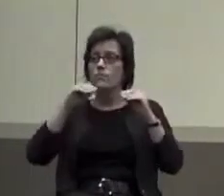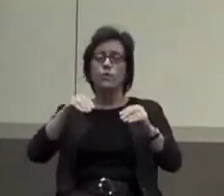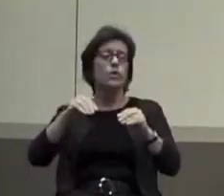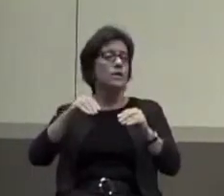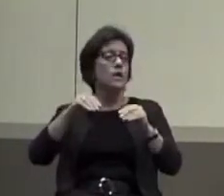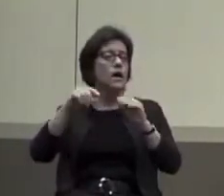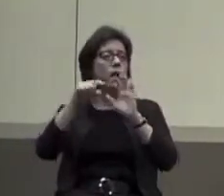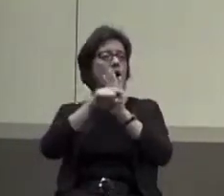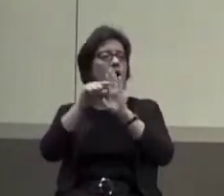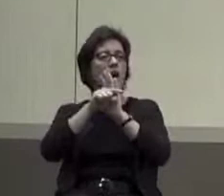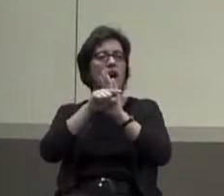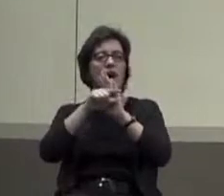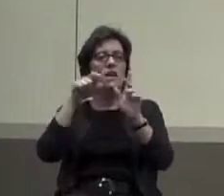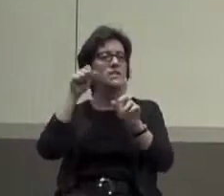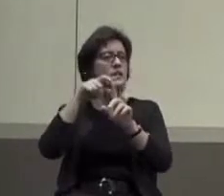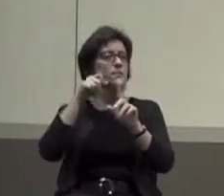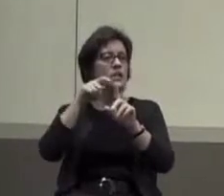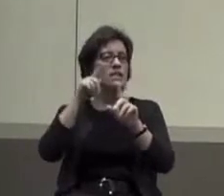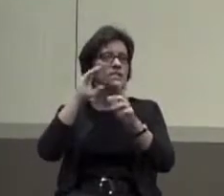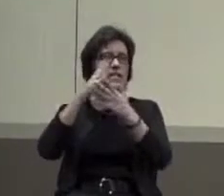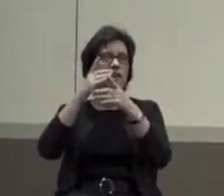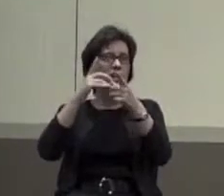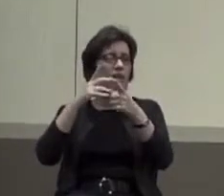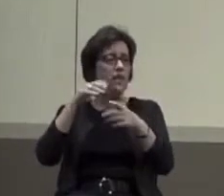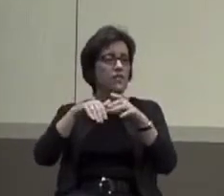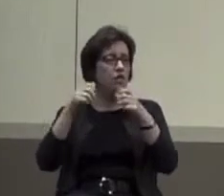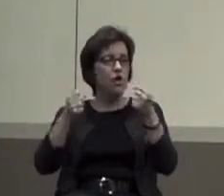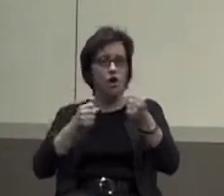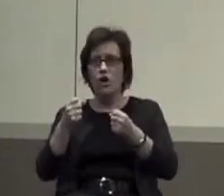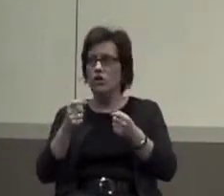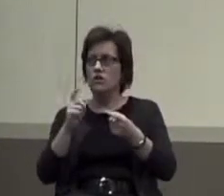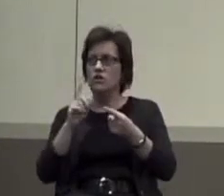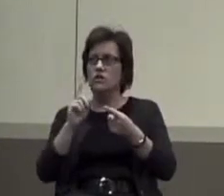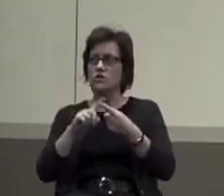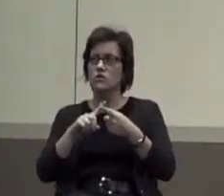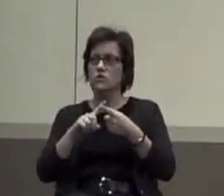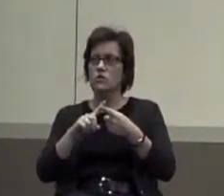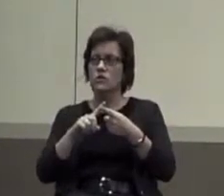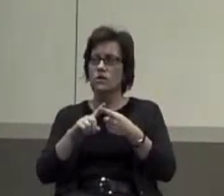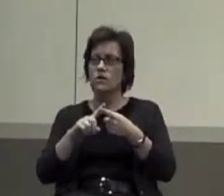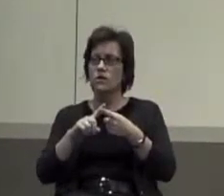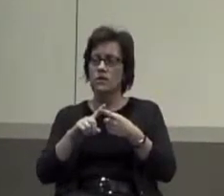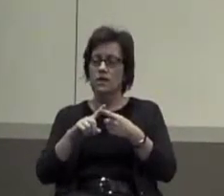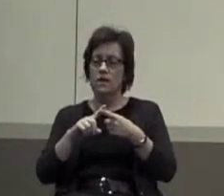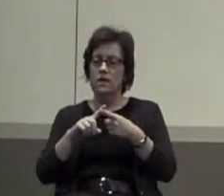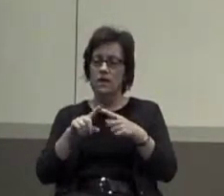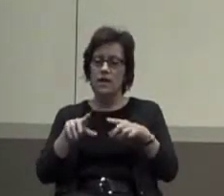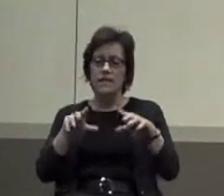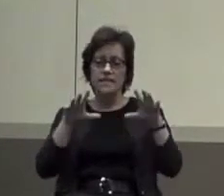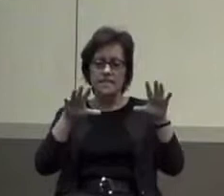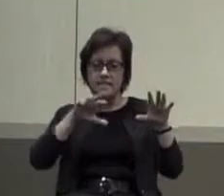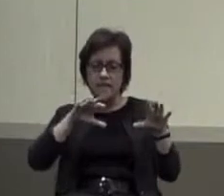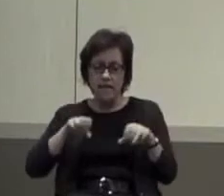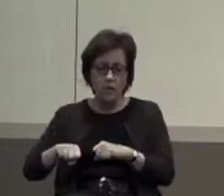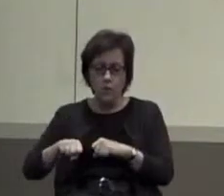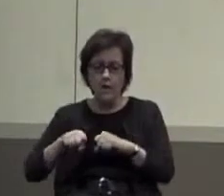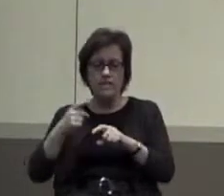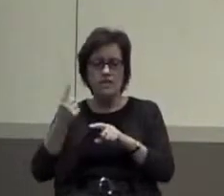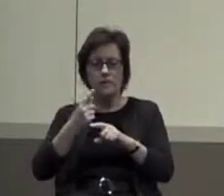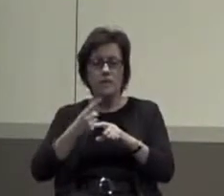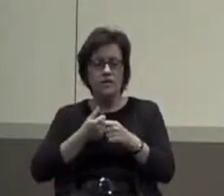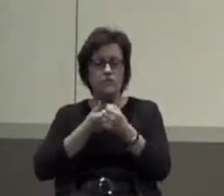So to take away something to cause the behavior to go up, which is the